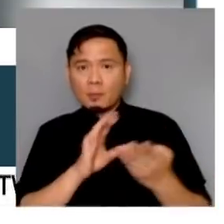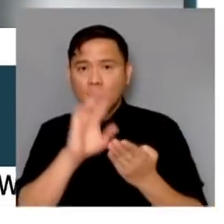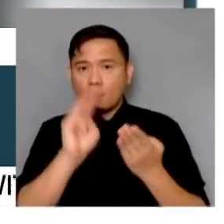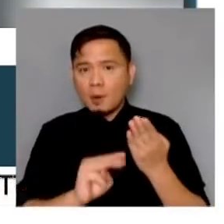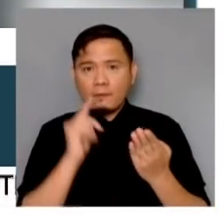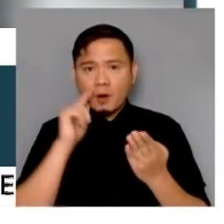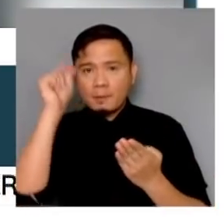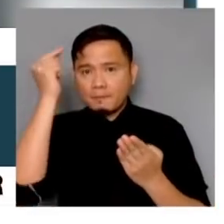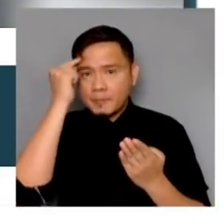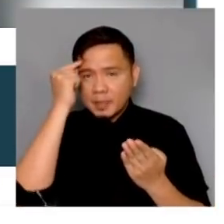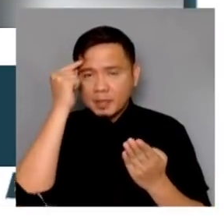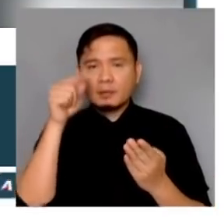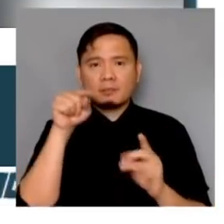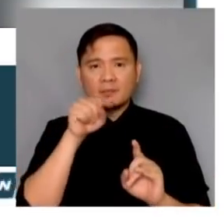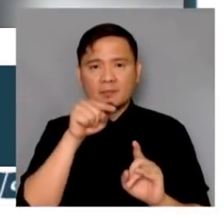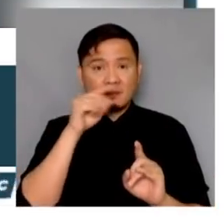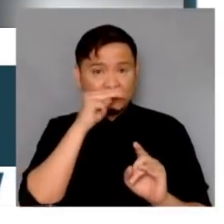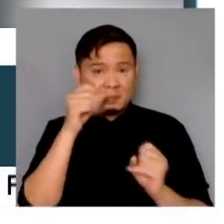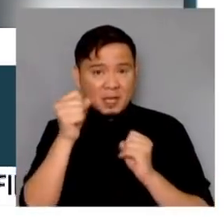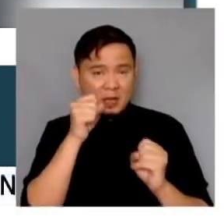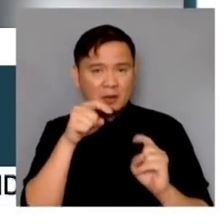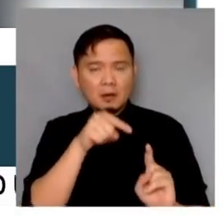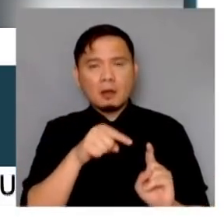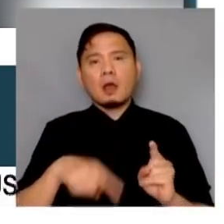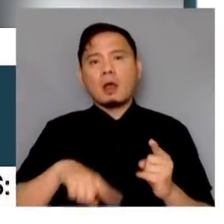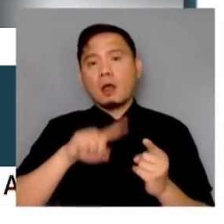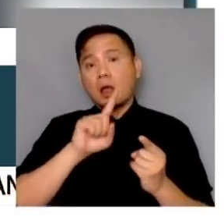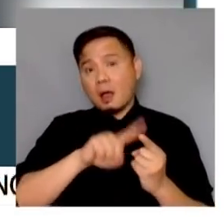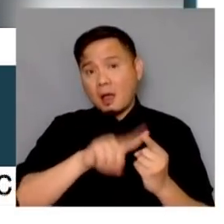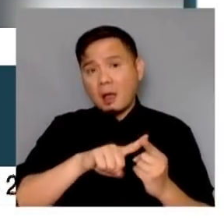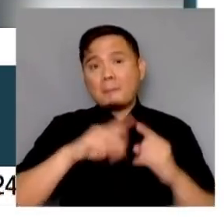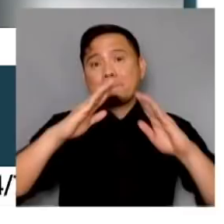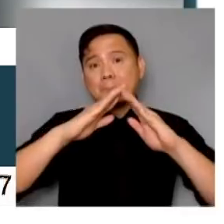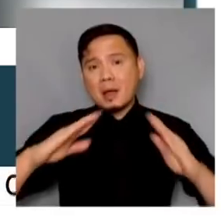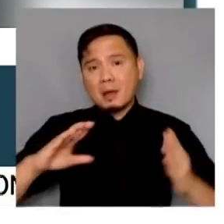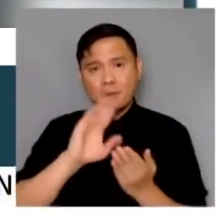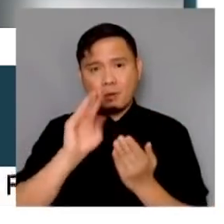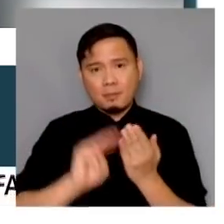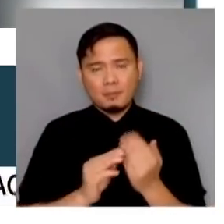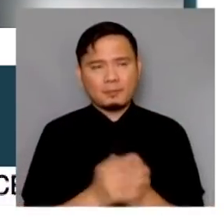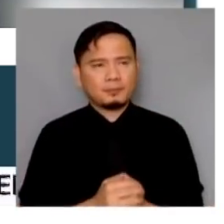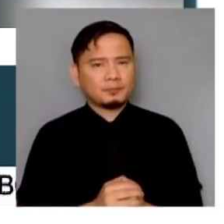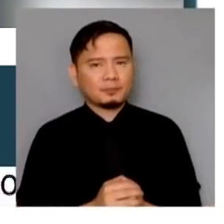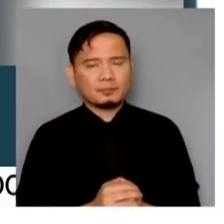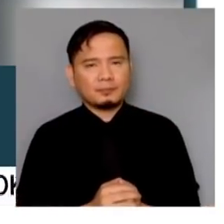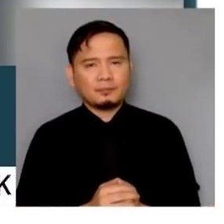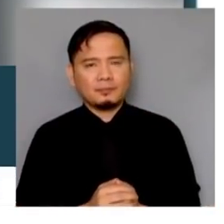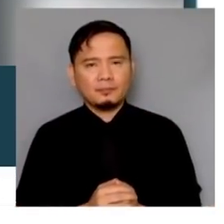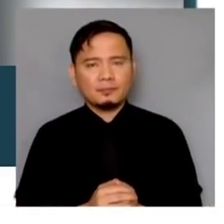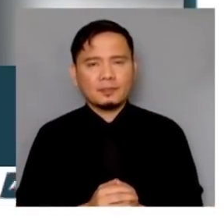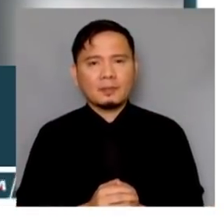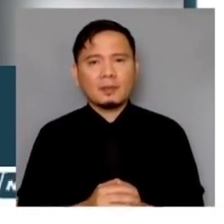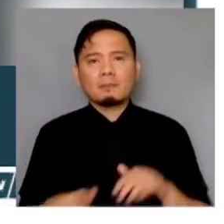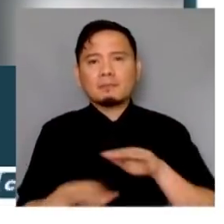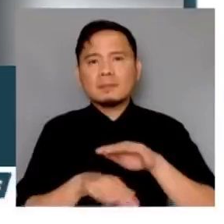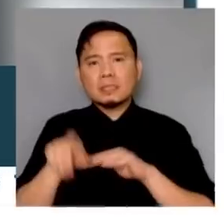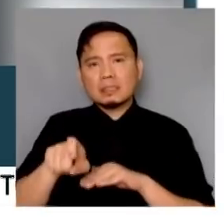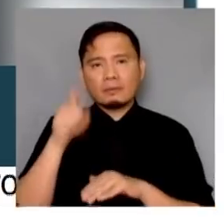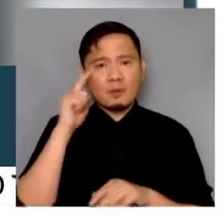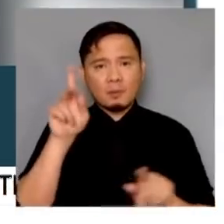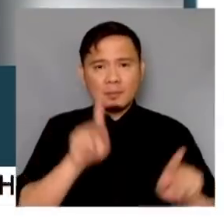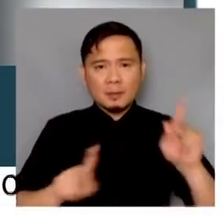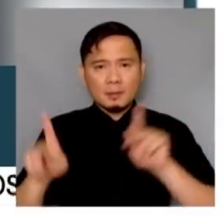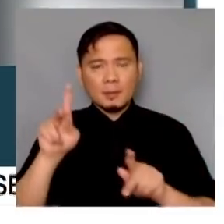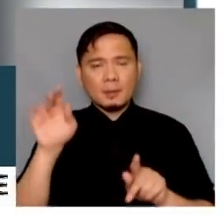Manny Pacquiao, if he becomes president, pabahay program. How difficult basic needs of the people ang